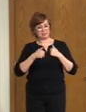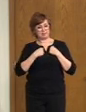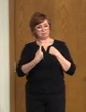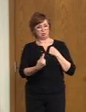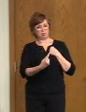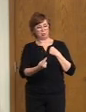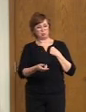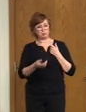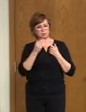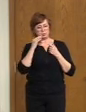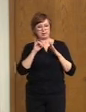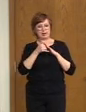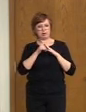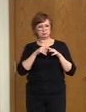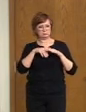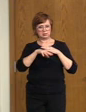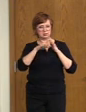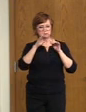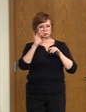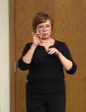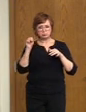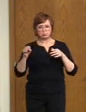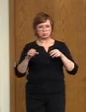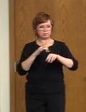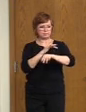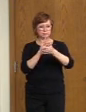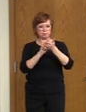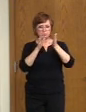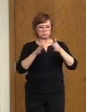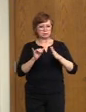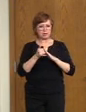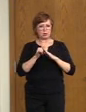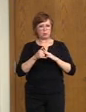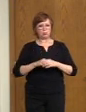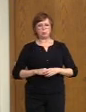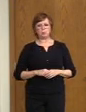the larger public in those populations?